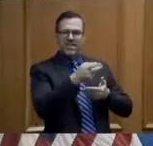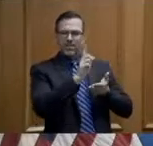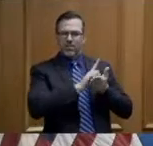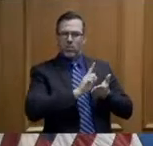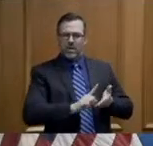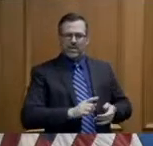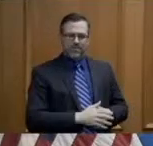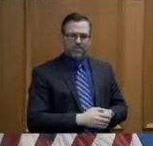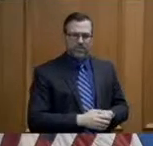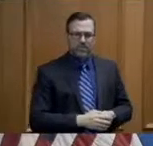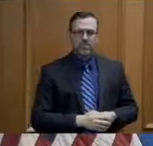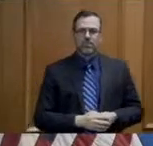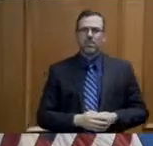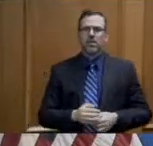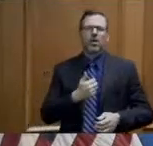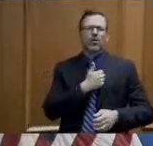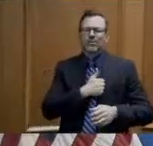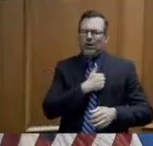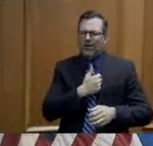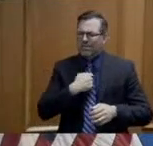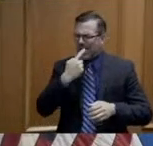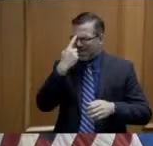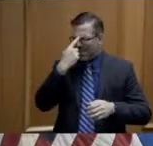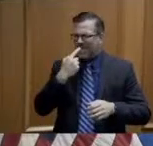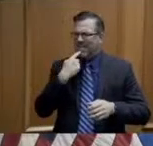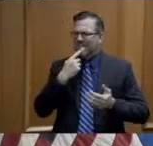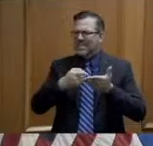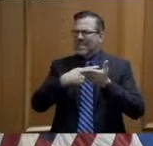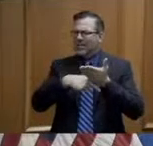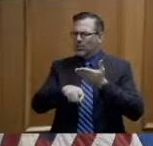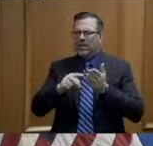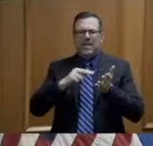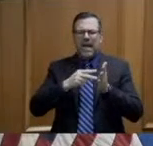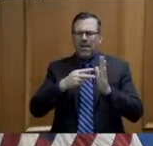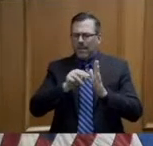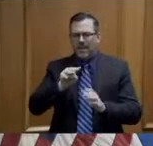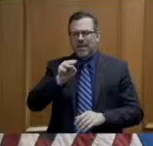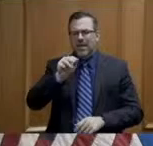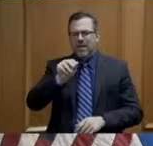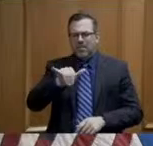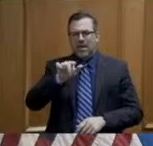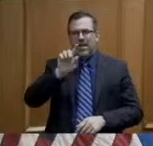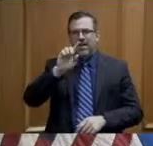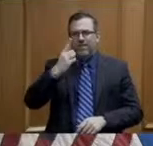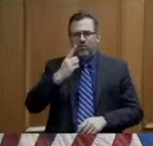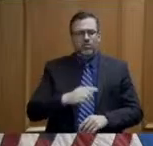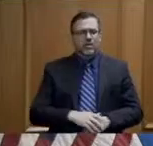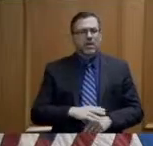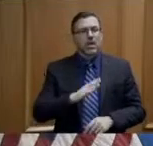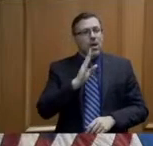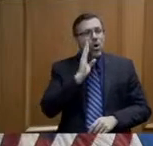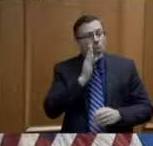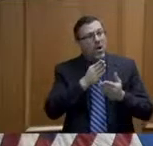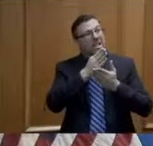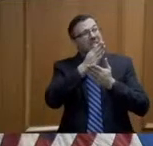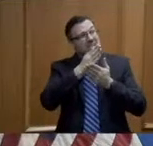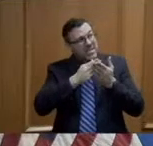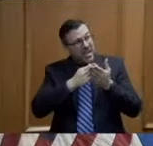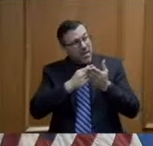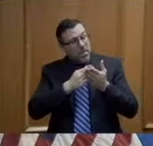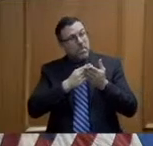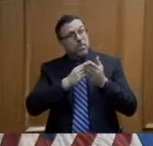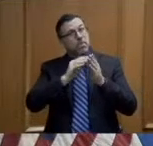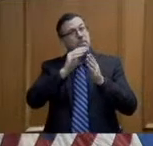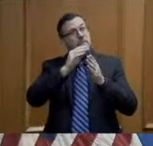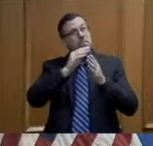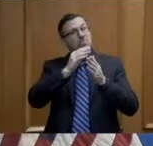I may have said next week, and I meant May 1st, and I just want a quick follow-up. Will some of the state be open May 1st? You